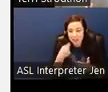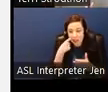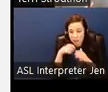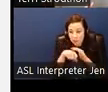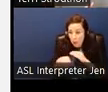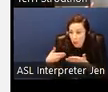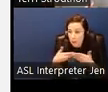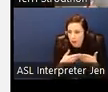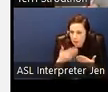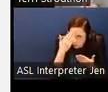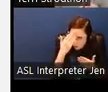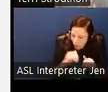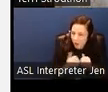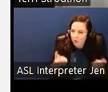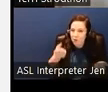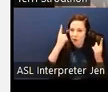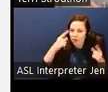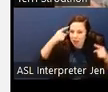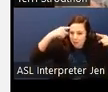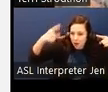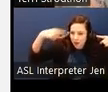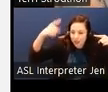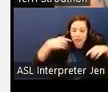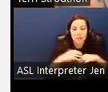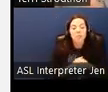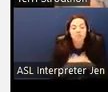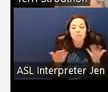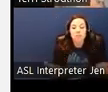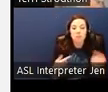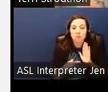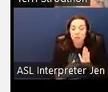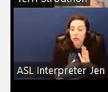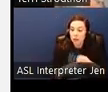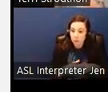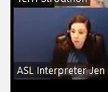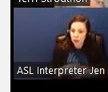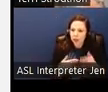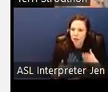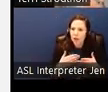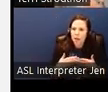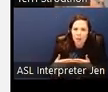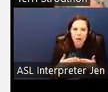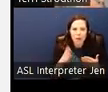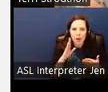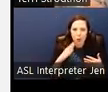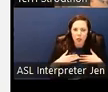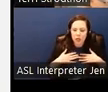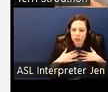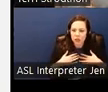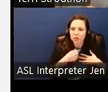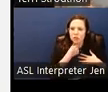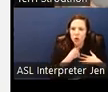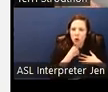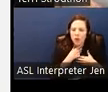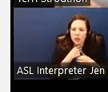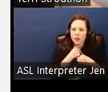in the ways that they can. So, for example, the baby might chest and throat feel tight, body feels heavy. The